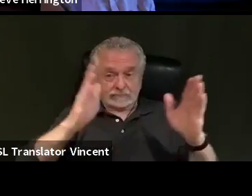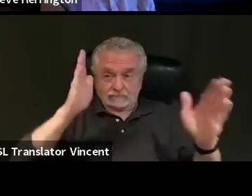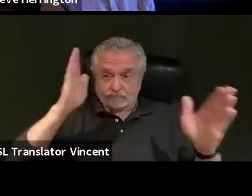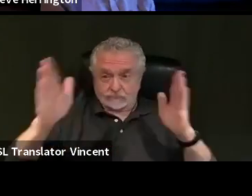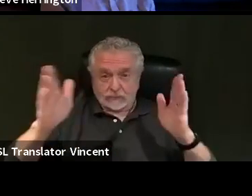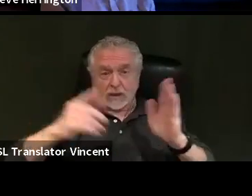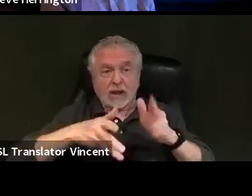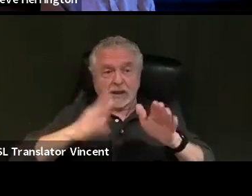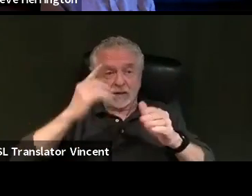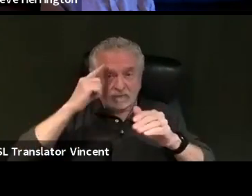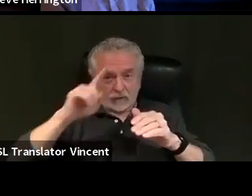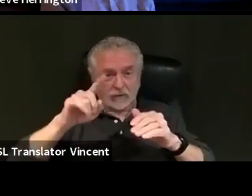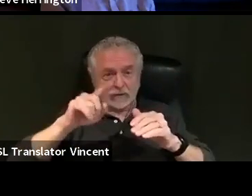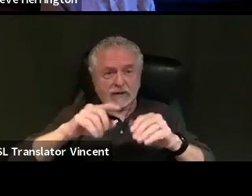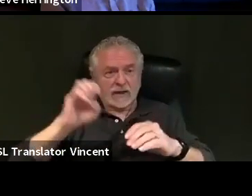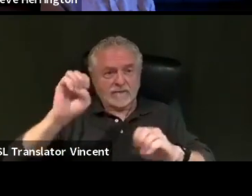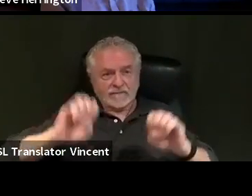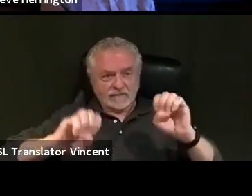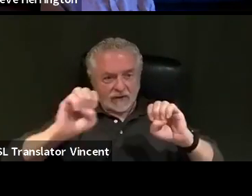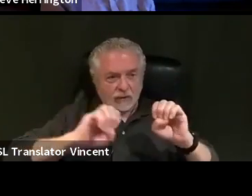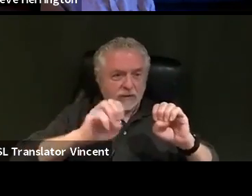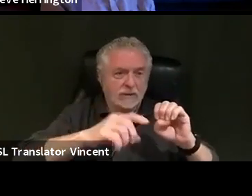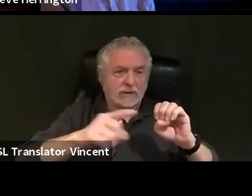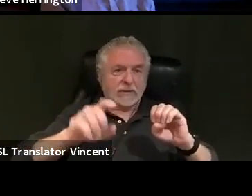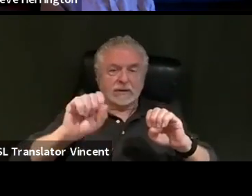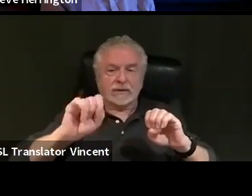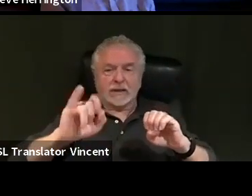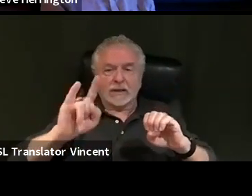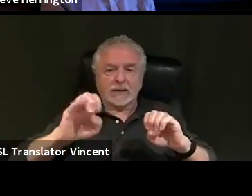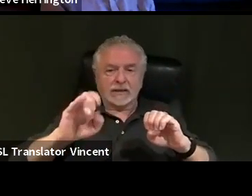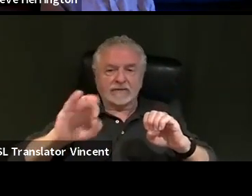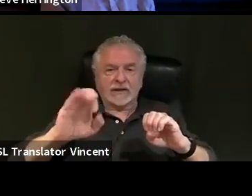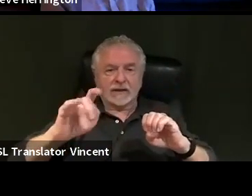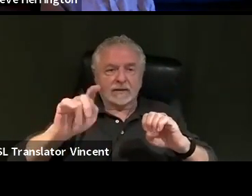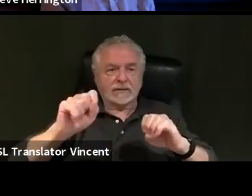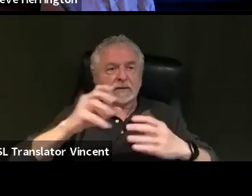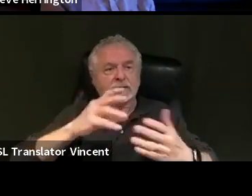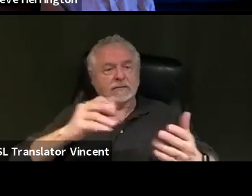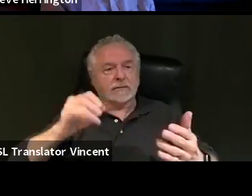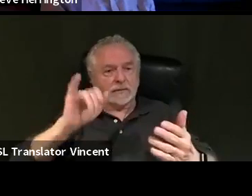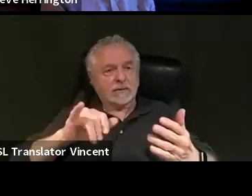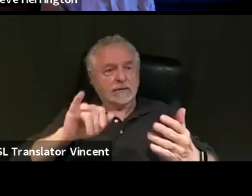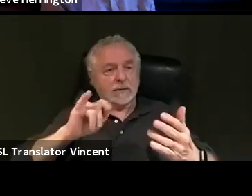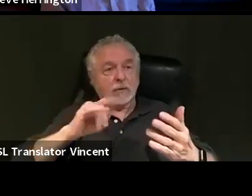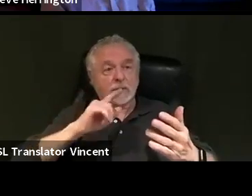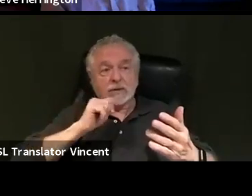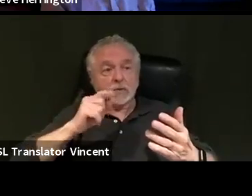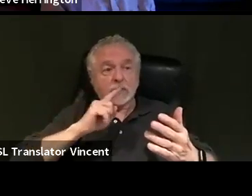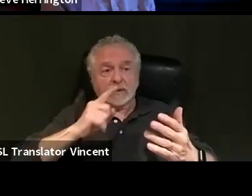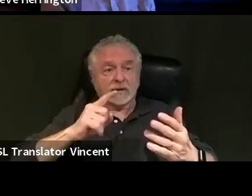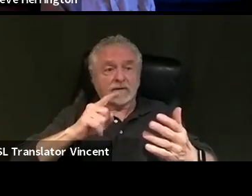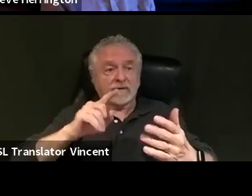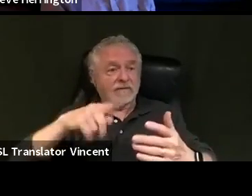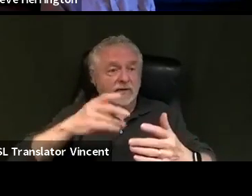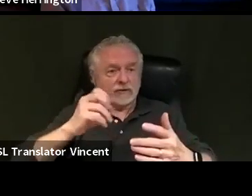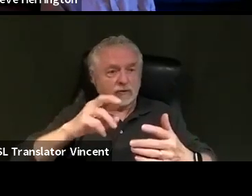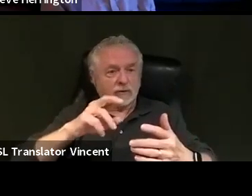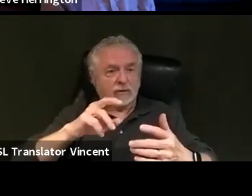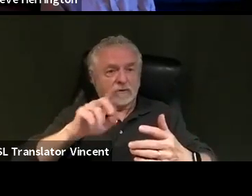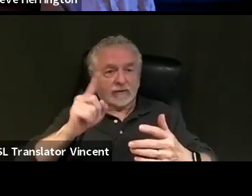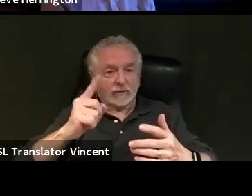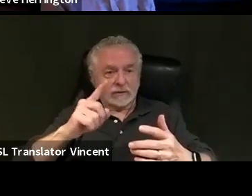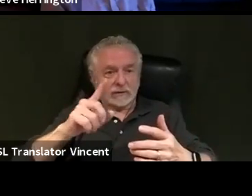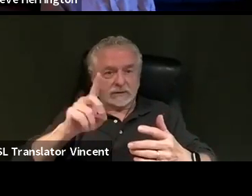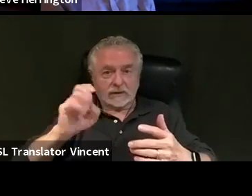was allowed for to evaluate the side effects. And so it wasn't even released. Pfizer, I think, was the first one,